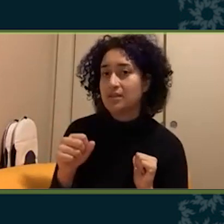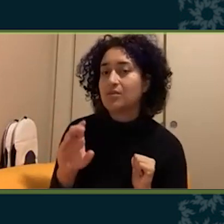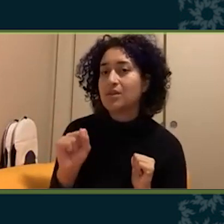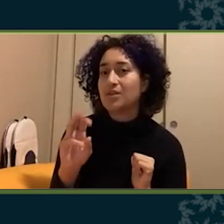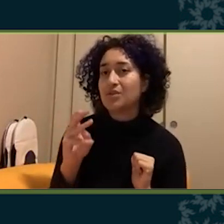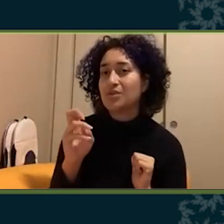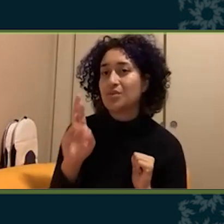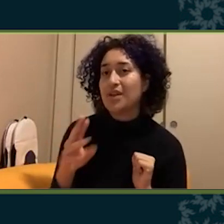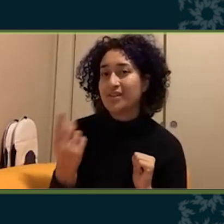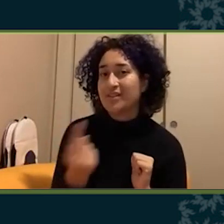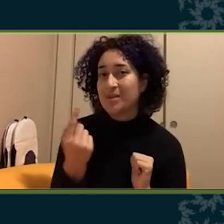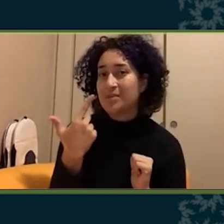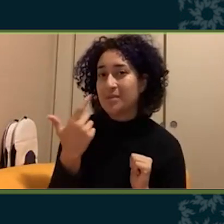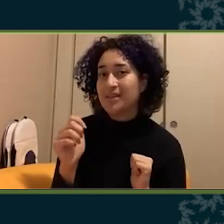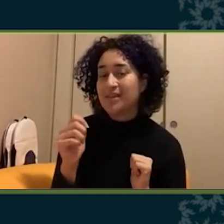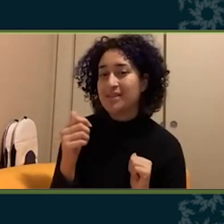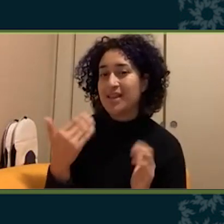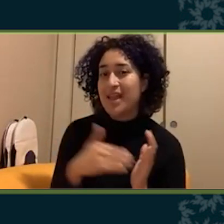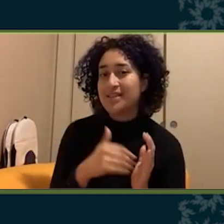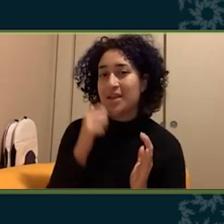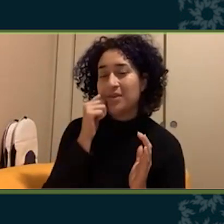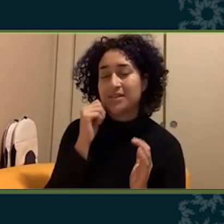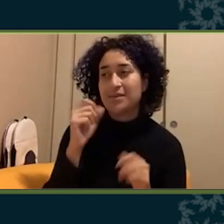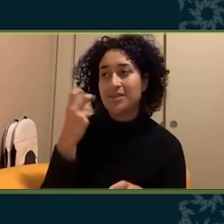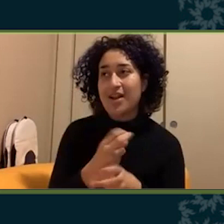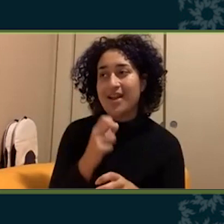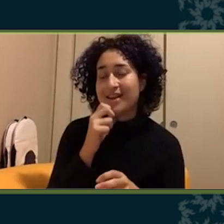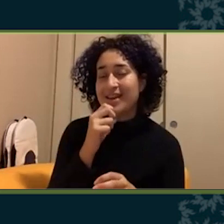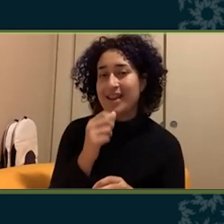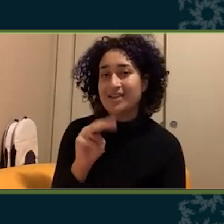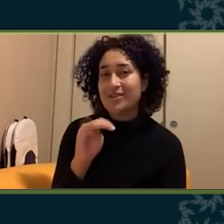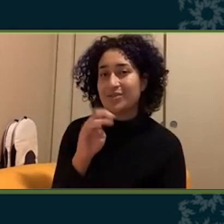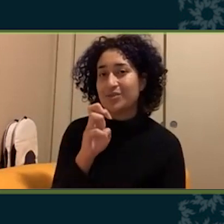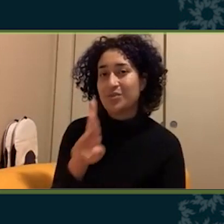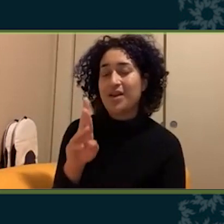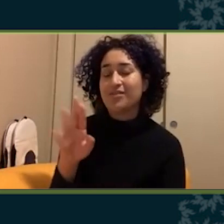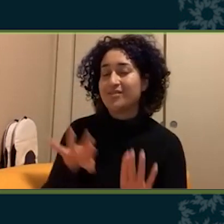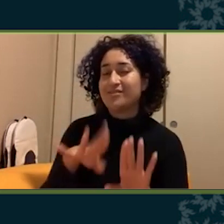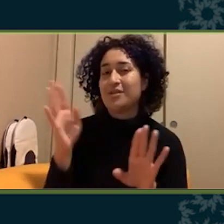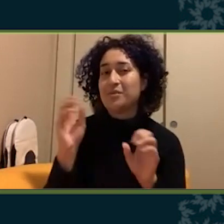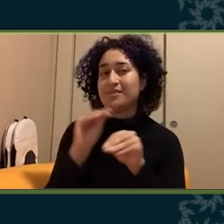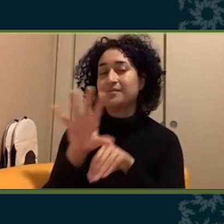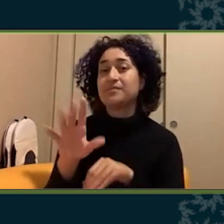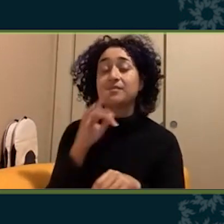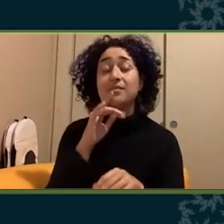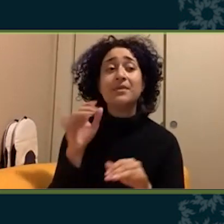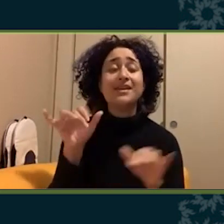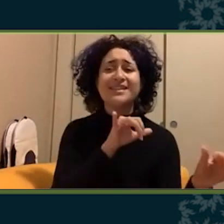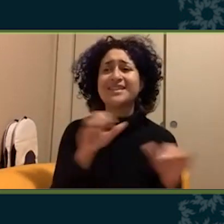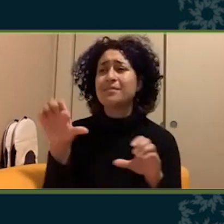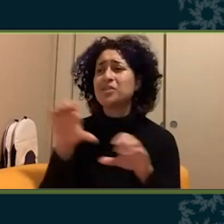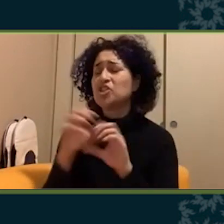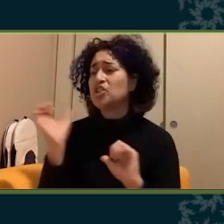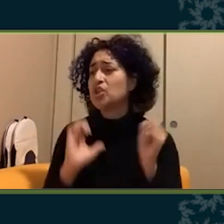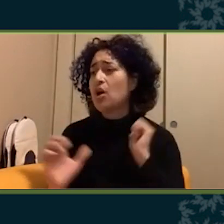about anti-racism, it is very hard not to swear. Public PSA announcement. And it's just the same shit show. And yet